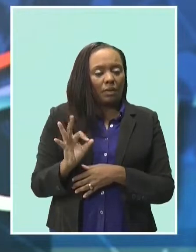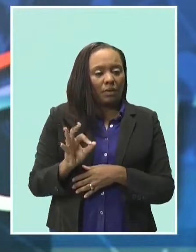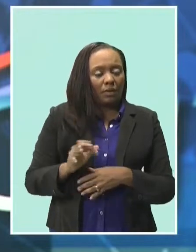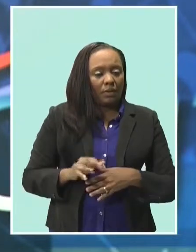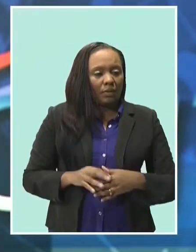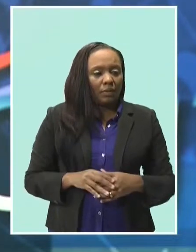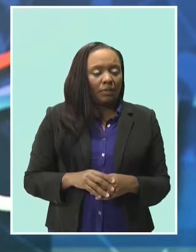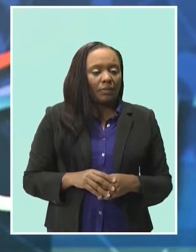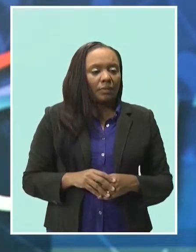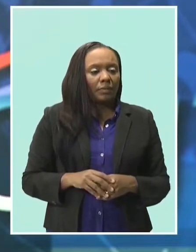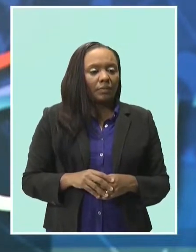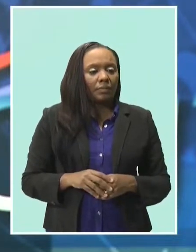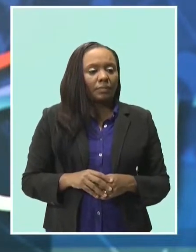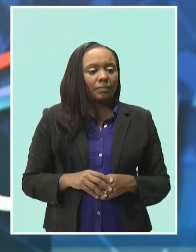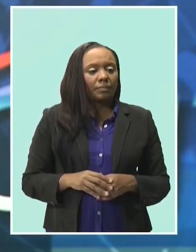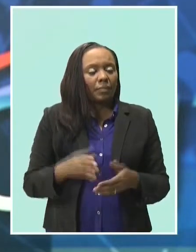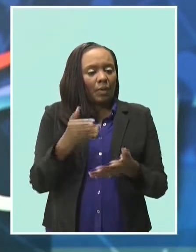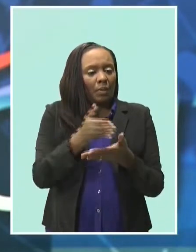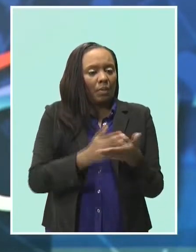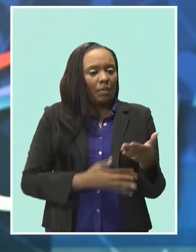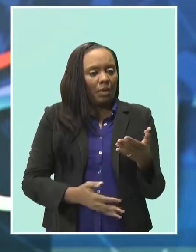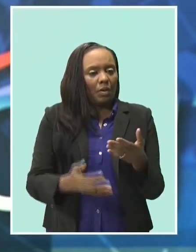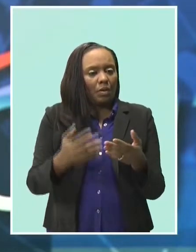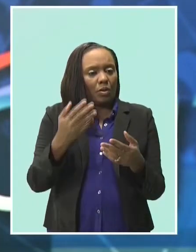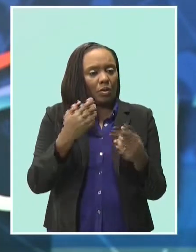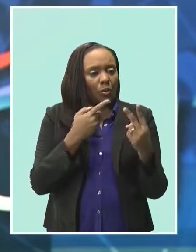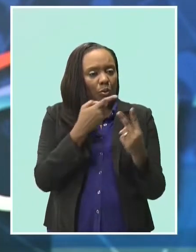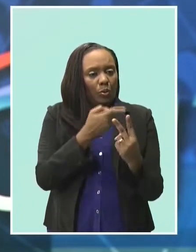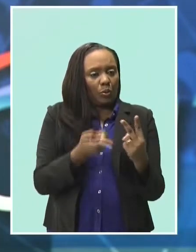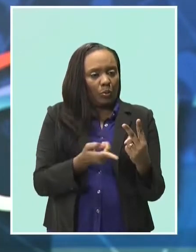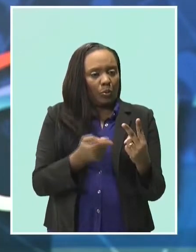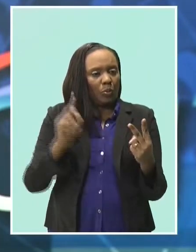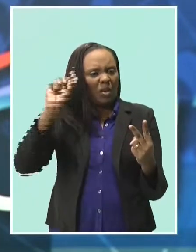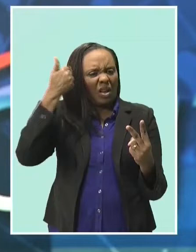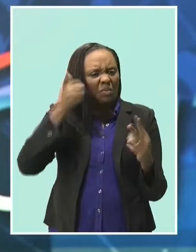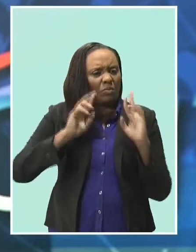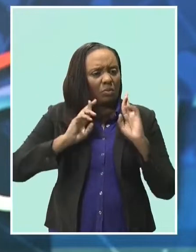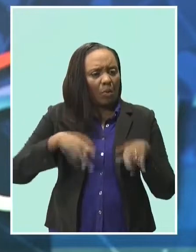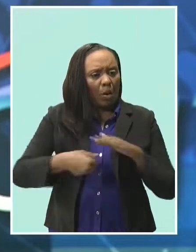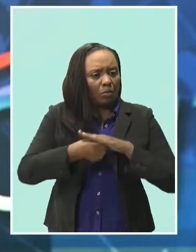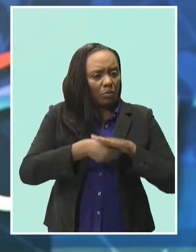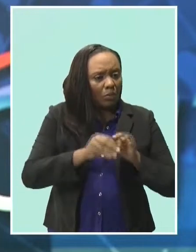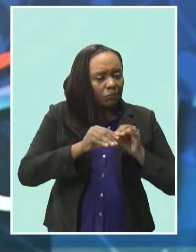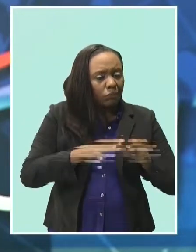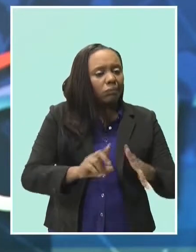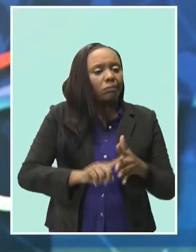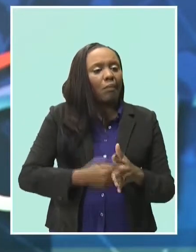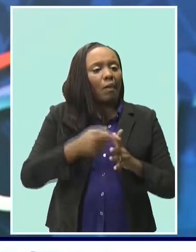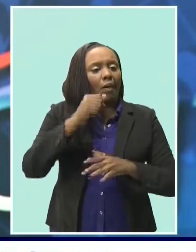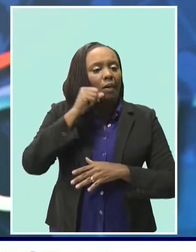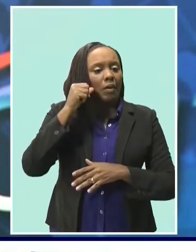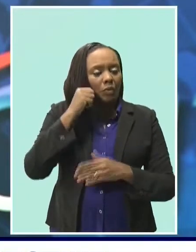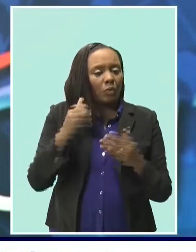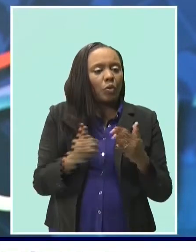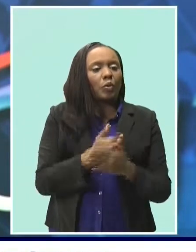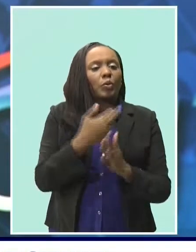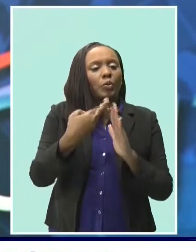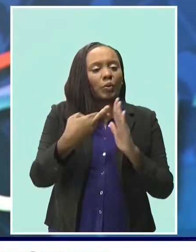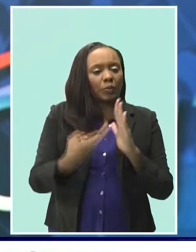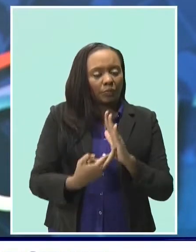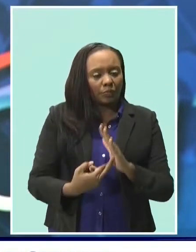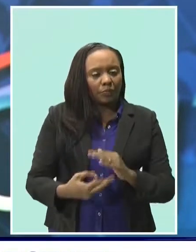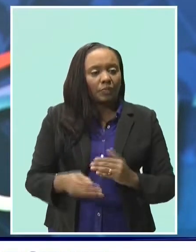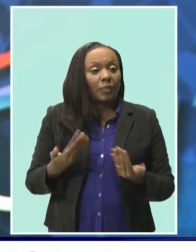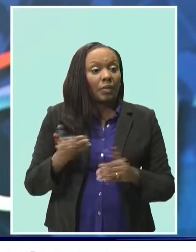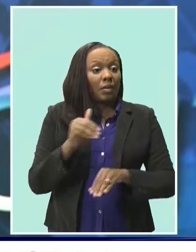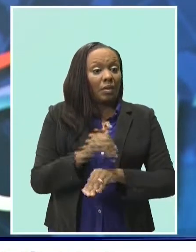2,549. Phase 2 of government's response to the COVID-19 pandemic kicked in yesterday with a new directive. In